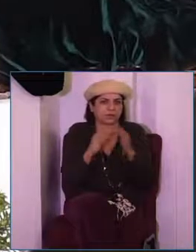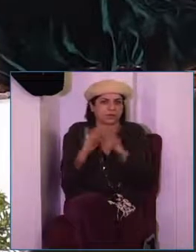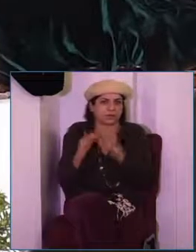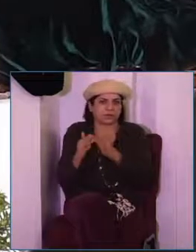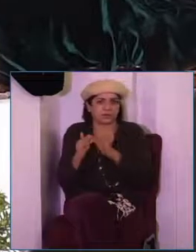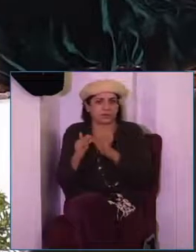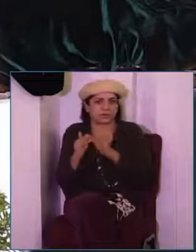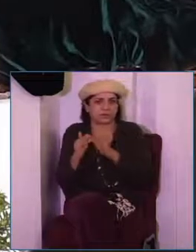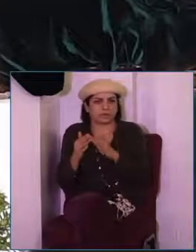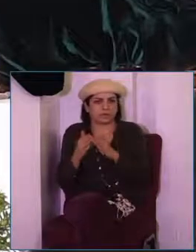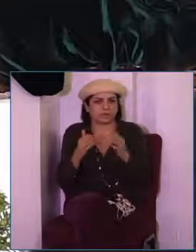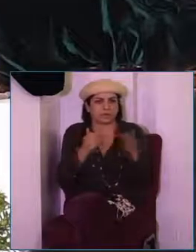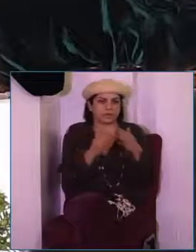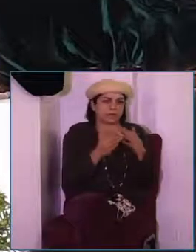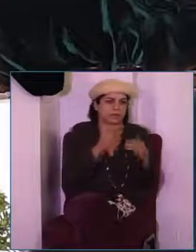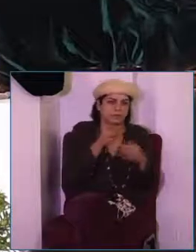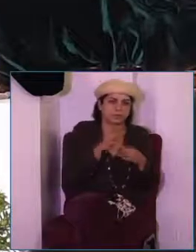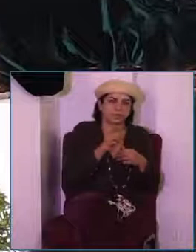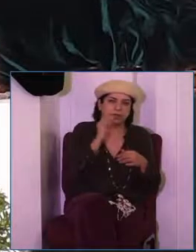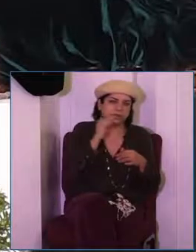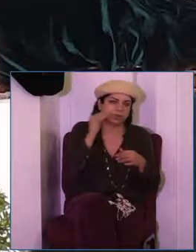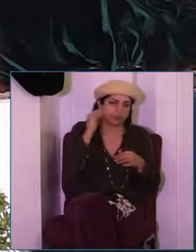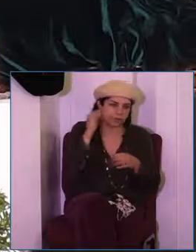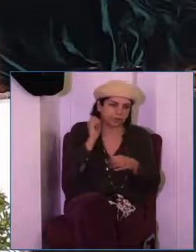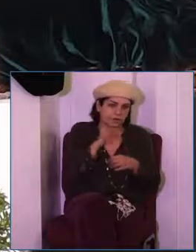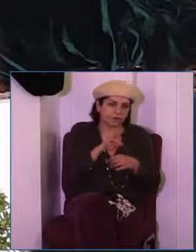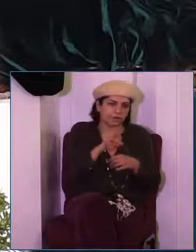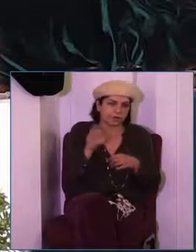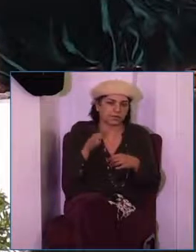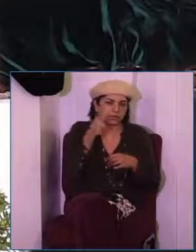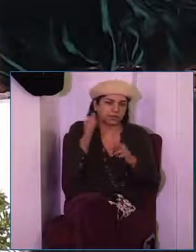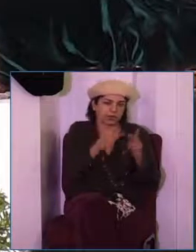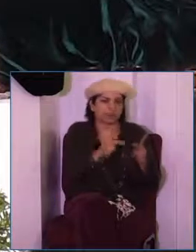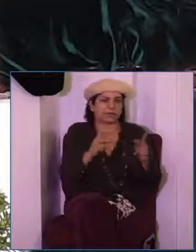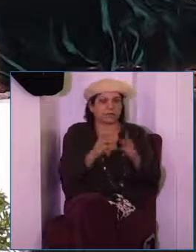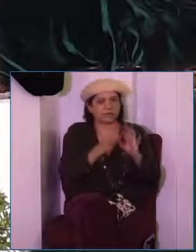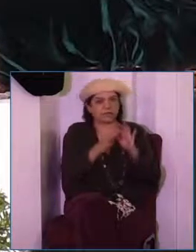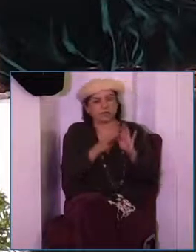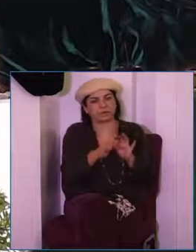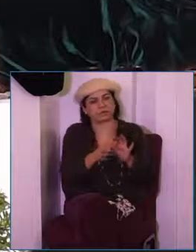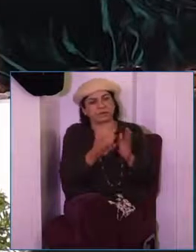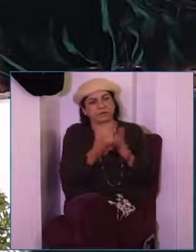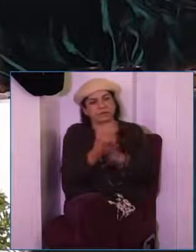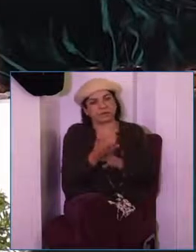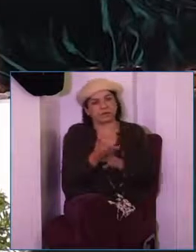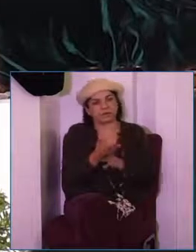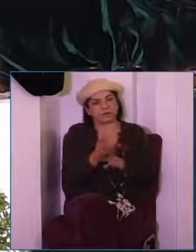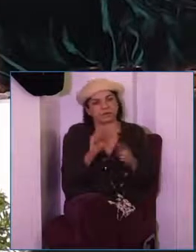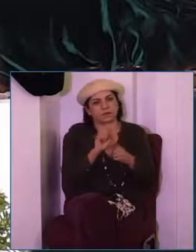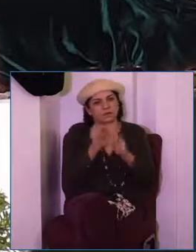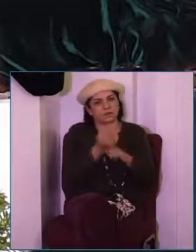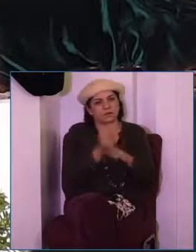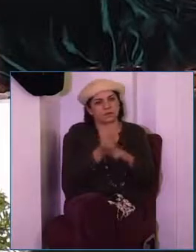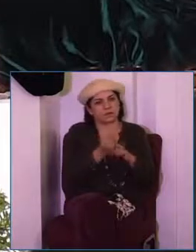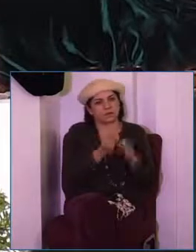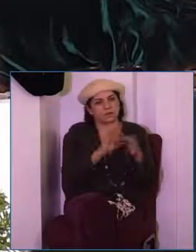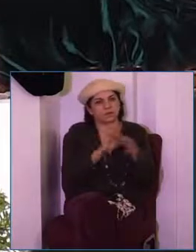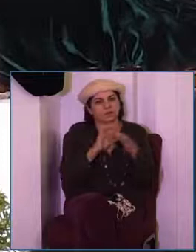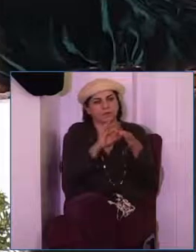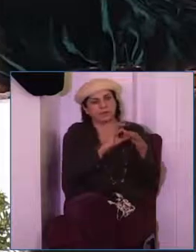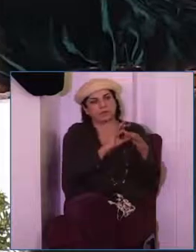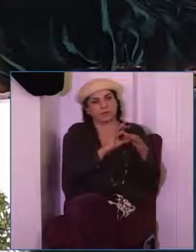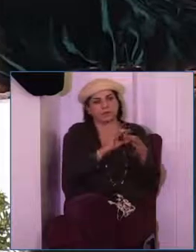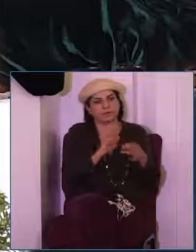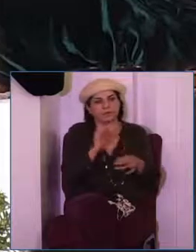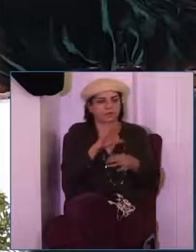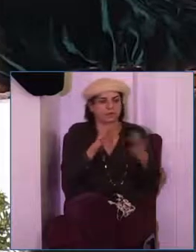Whether you are at home or elsewhere, connected through a social network, or